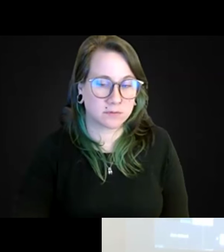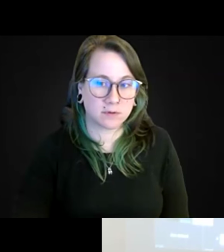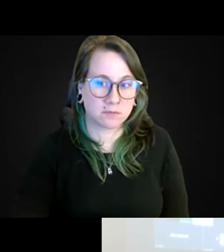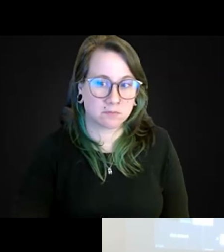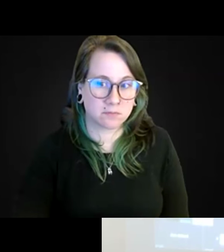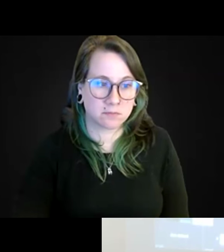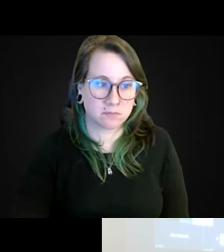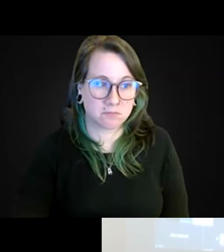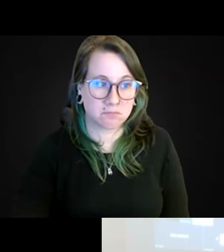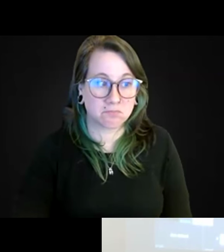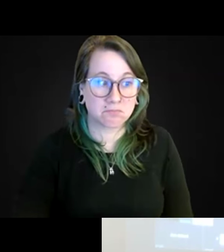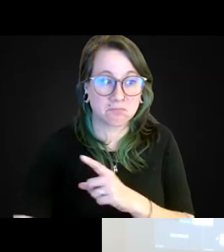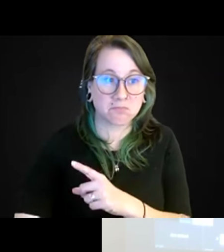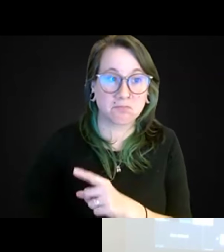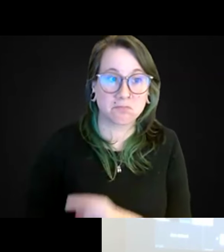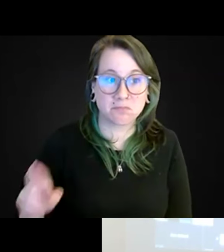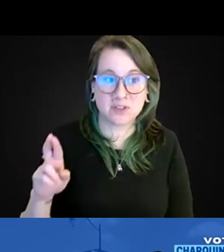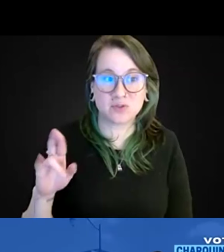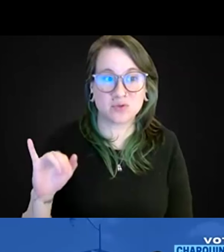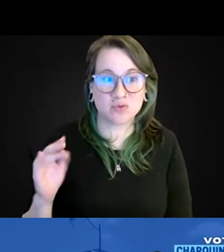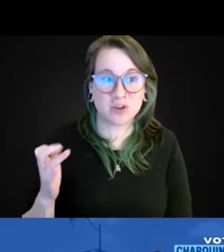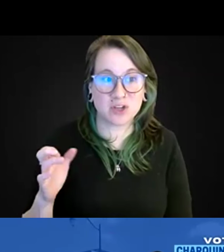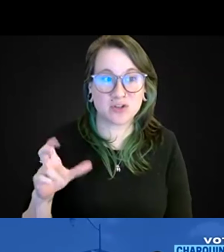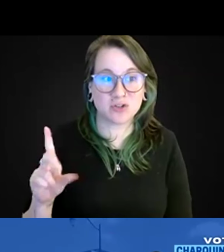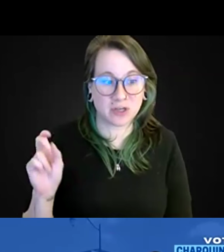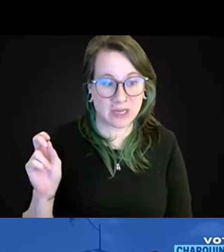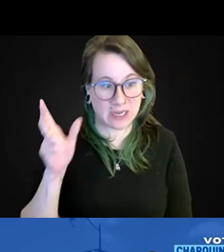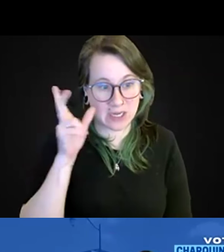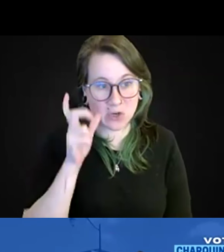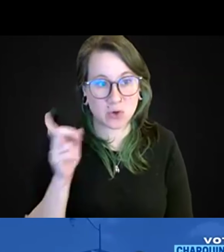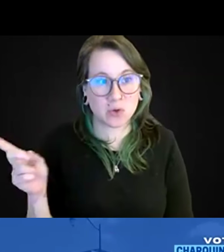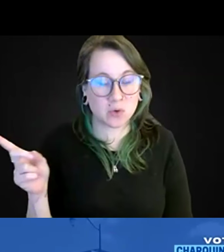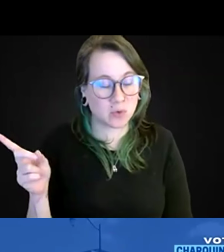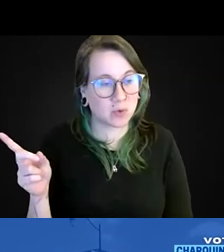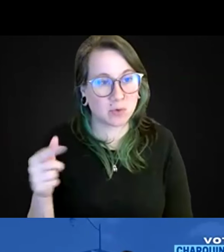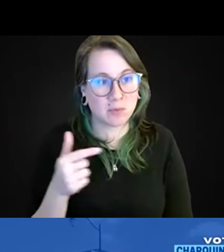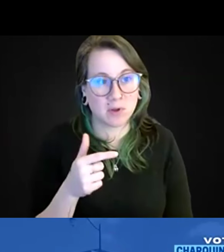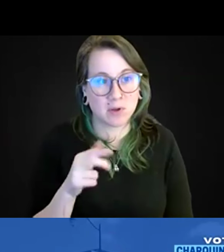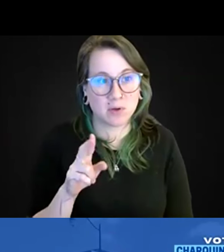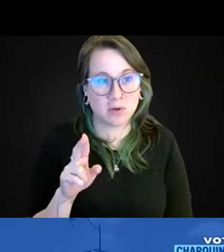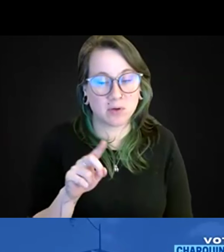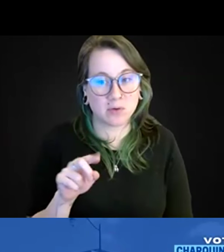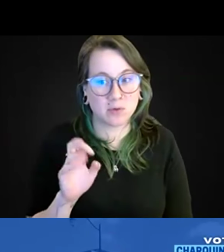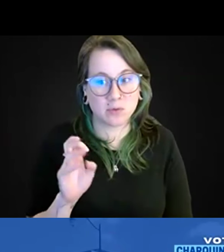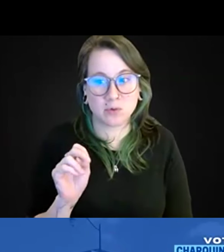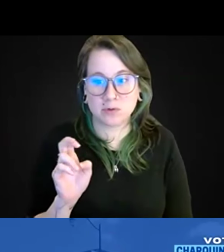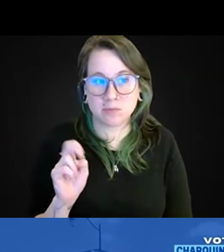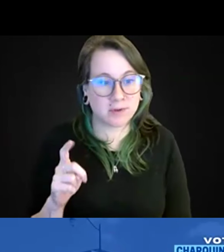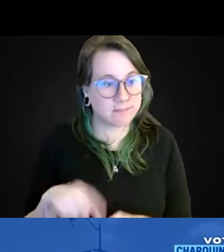We can hear you, Mr. Richard, but we can't hear Commissioner Soseda Guzman.